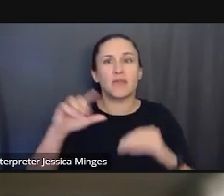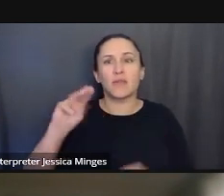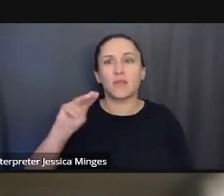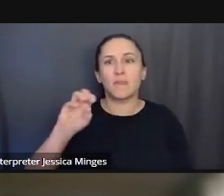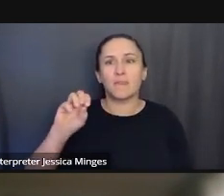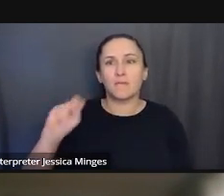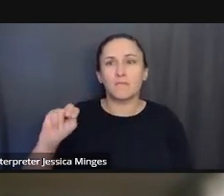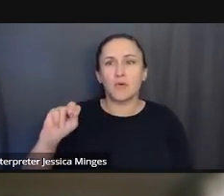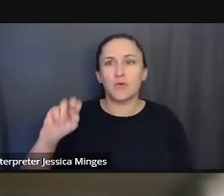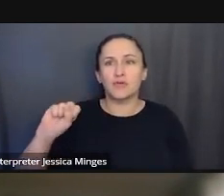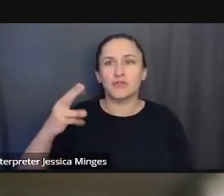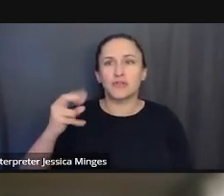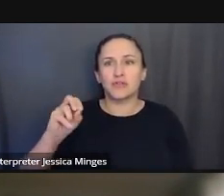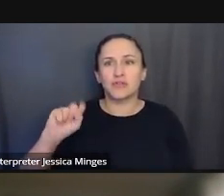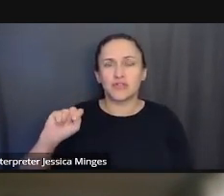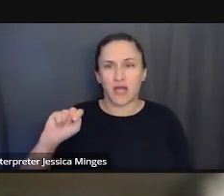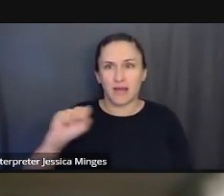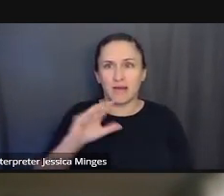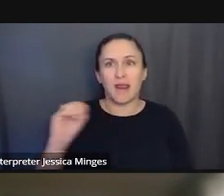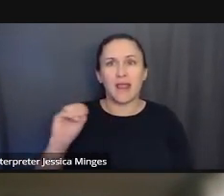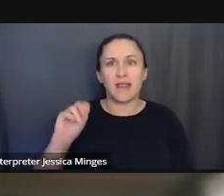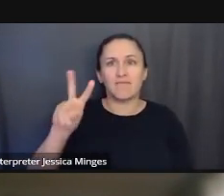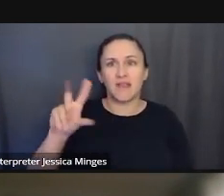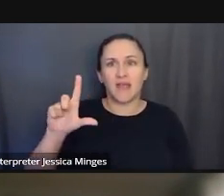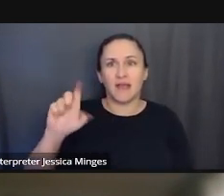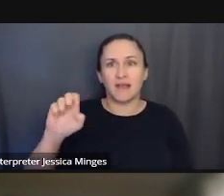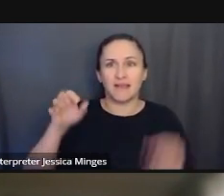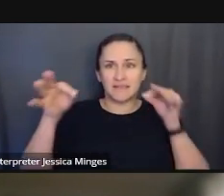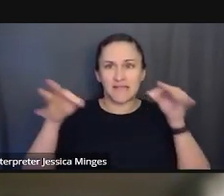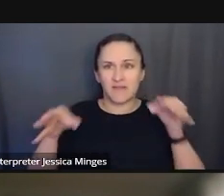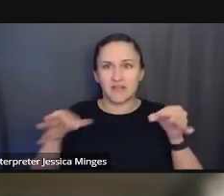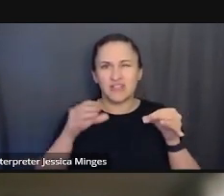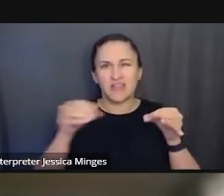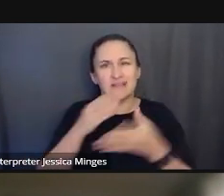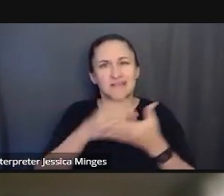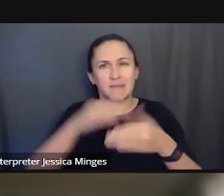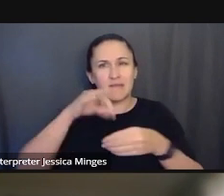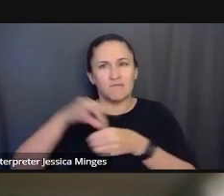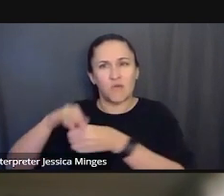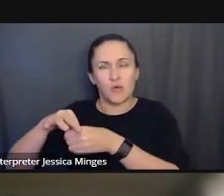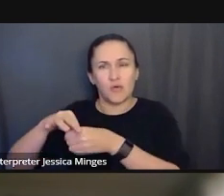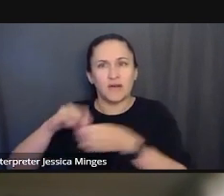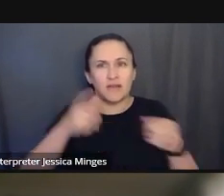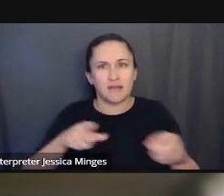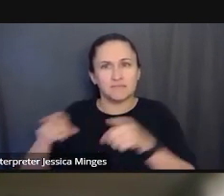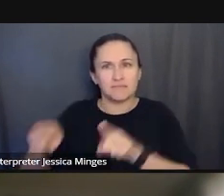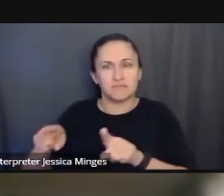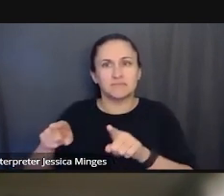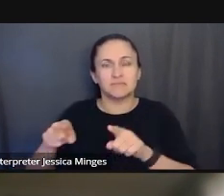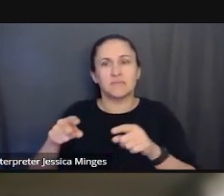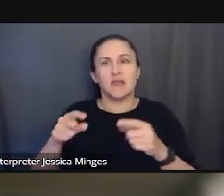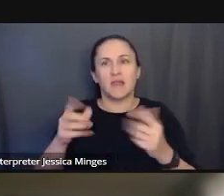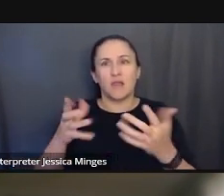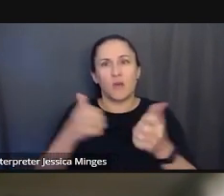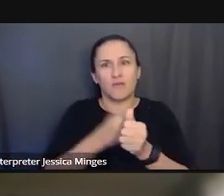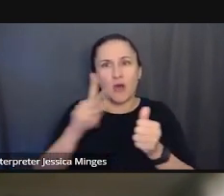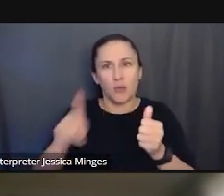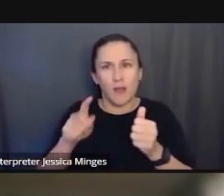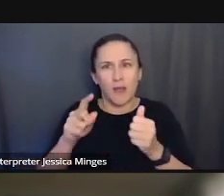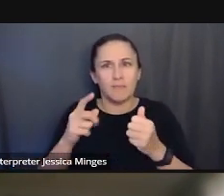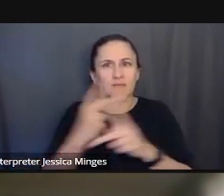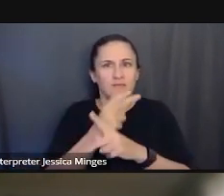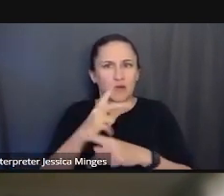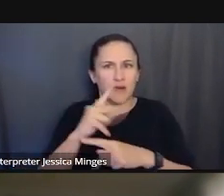and the VLE definition and some of the voting that had taken place, and wanted to follow up and find out more